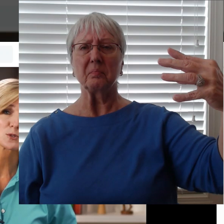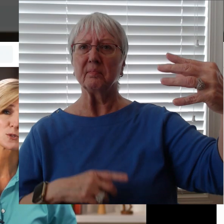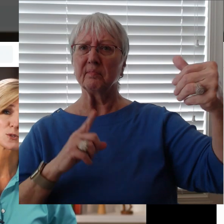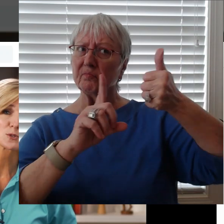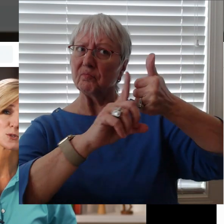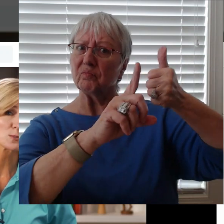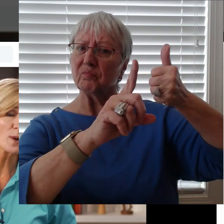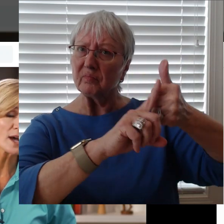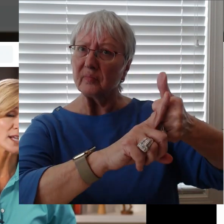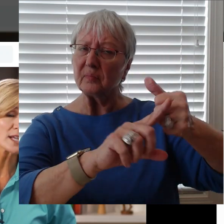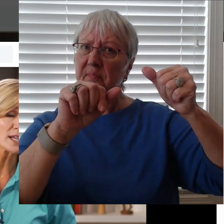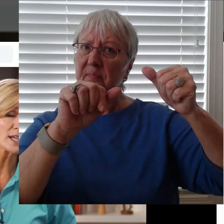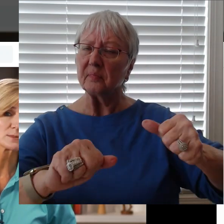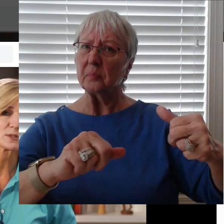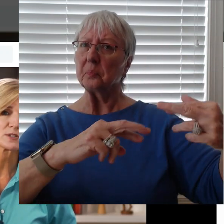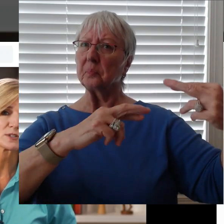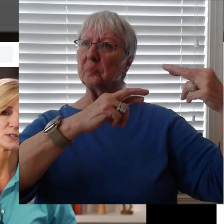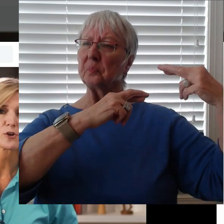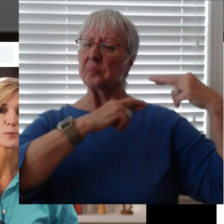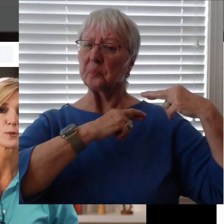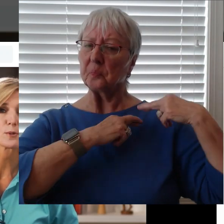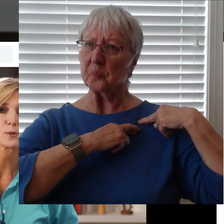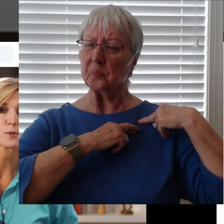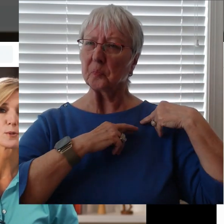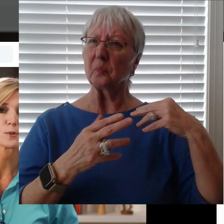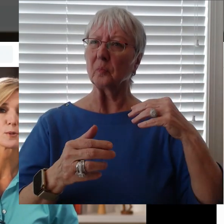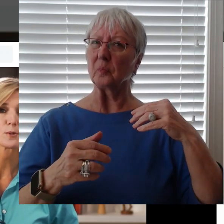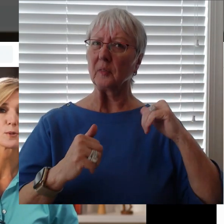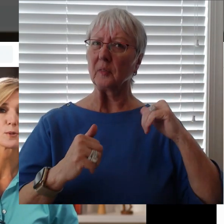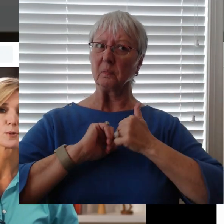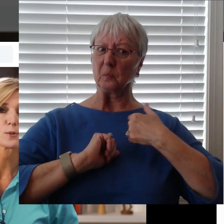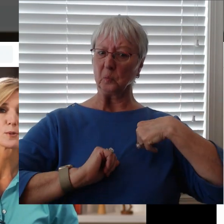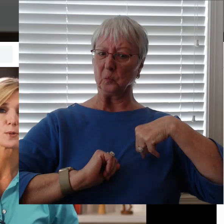was responsible for our perception of color and devised